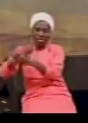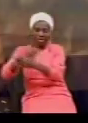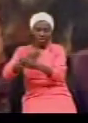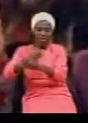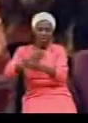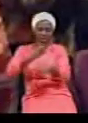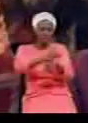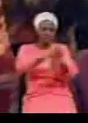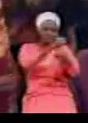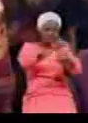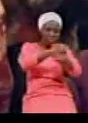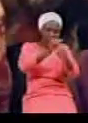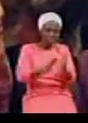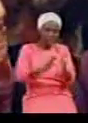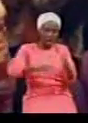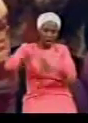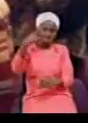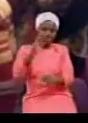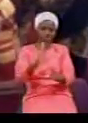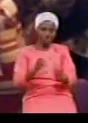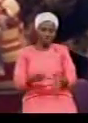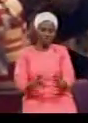in Jesus' name.